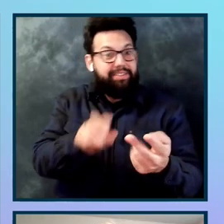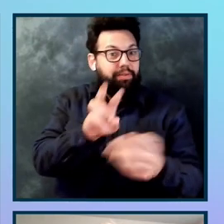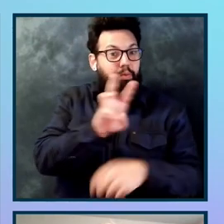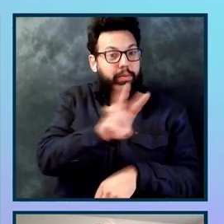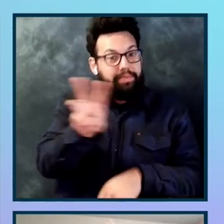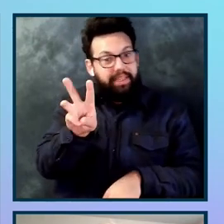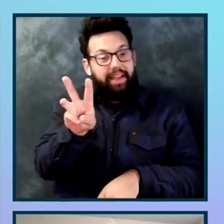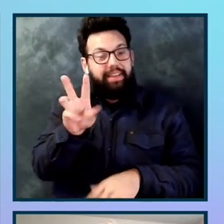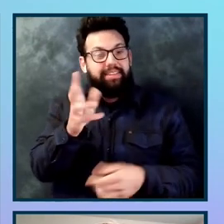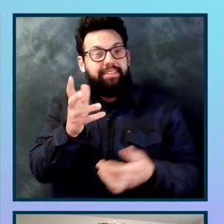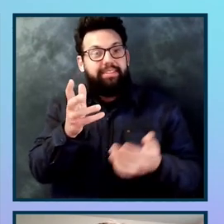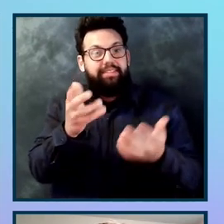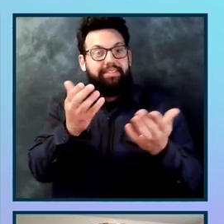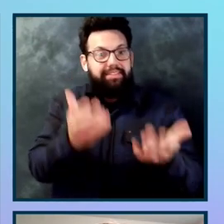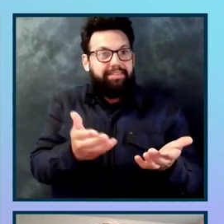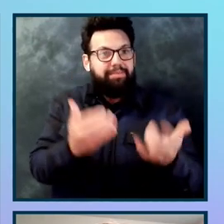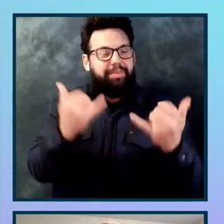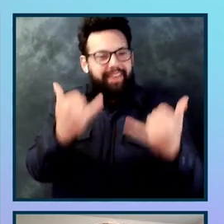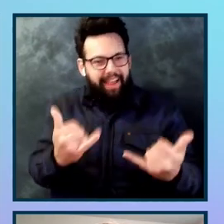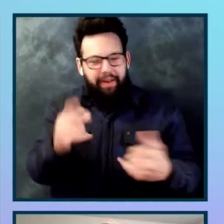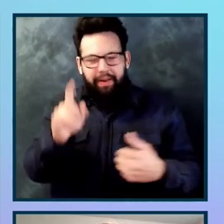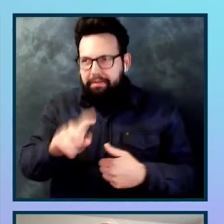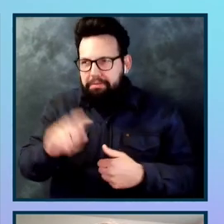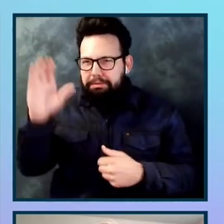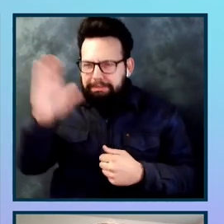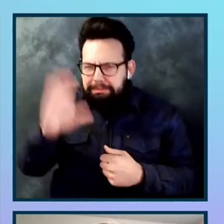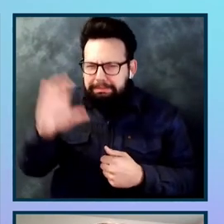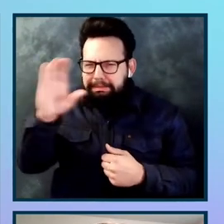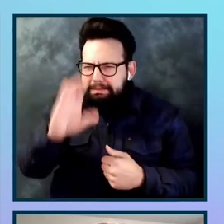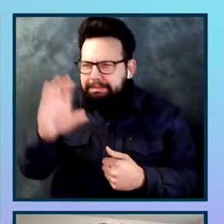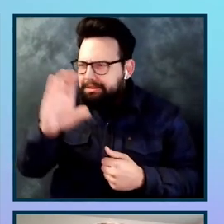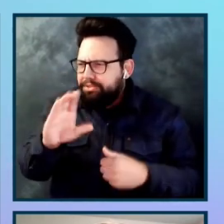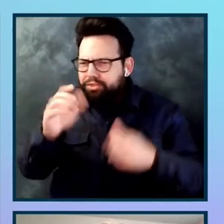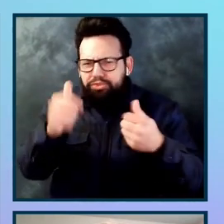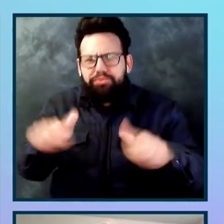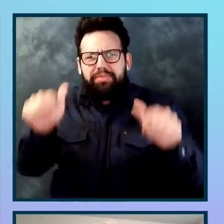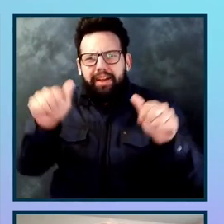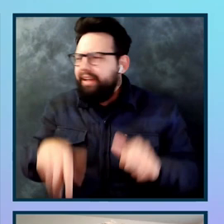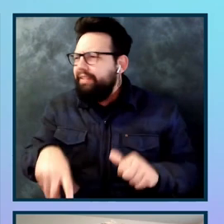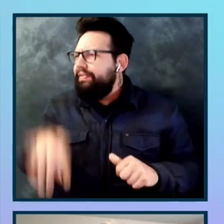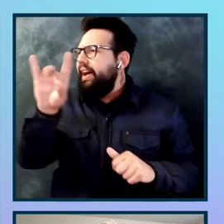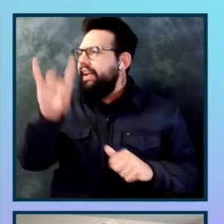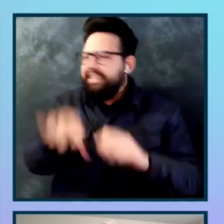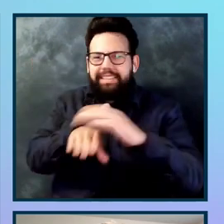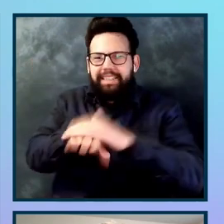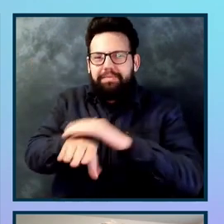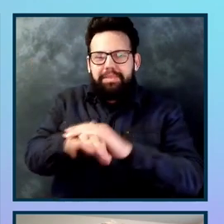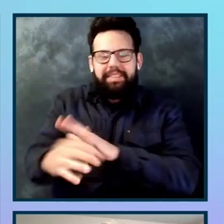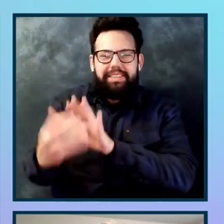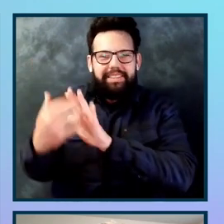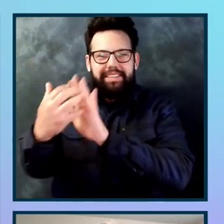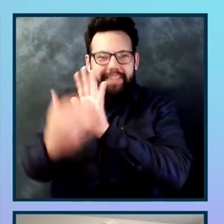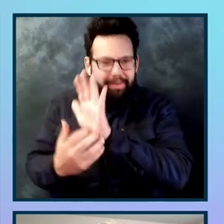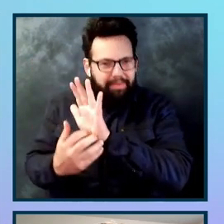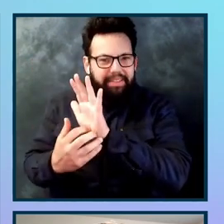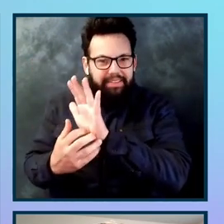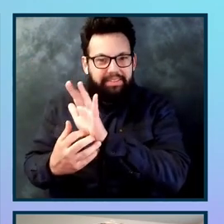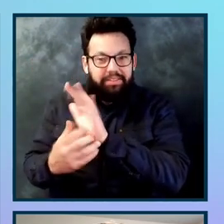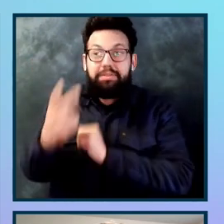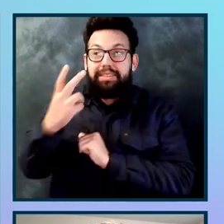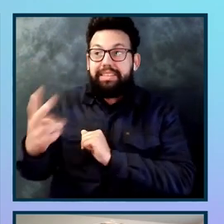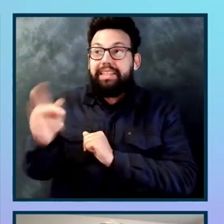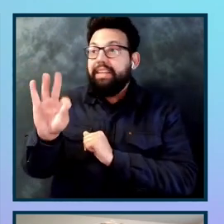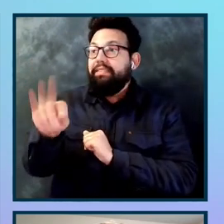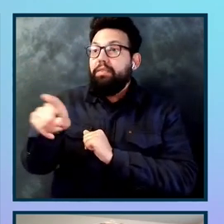we're going to have to go on a bit of a treasure hunt to see if we can find the accessibility statement, to see if the accessibility statement will let us enable the